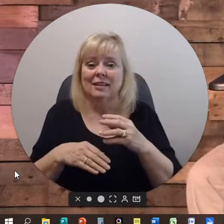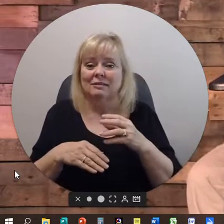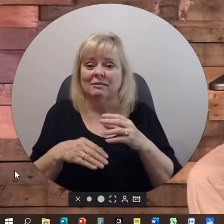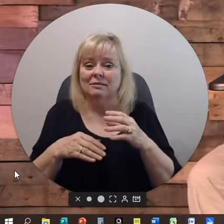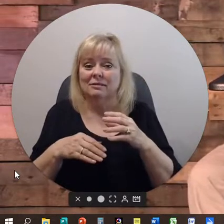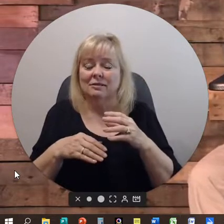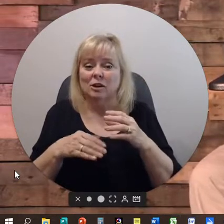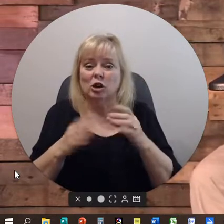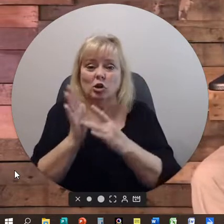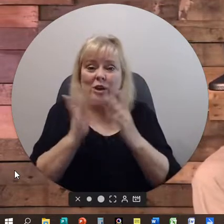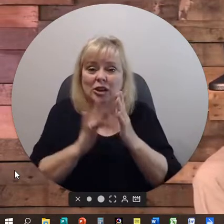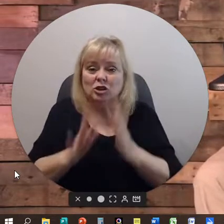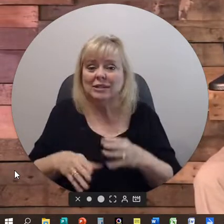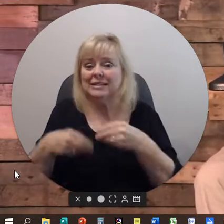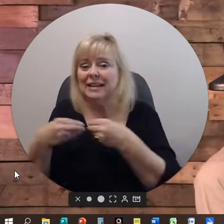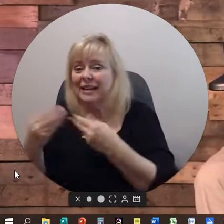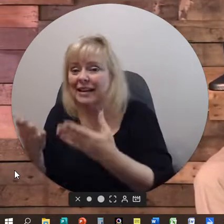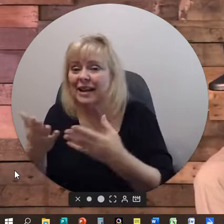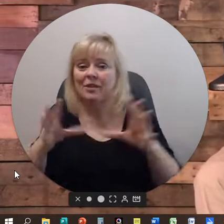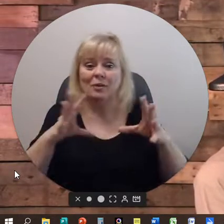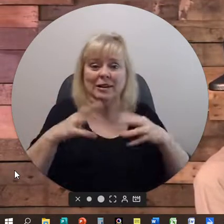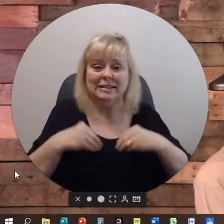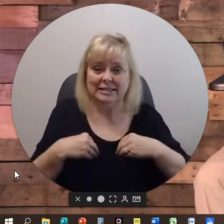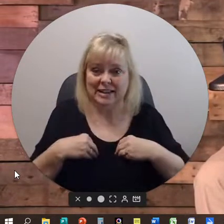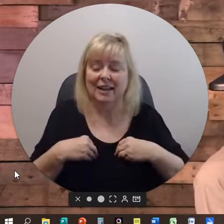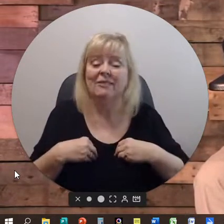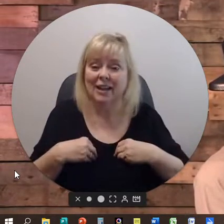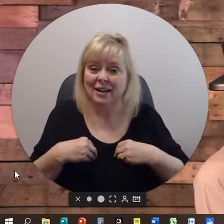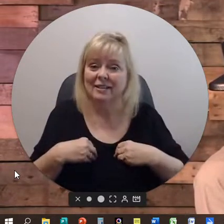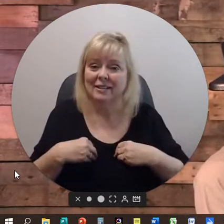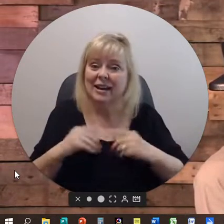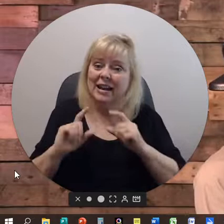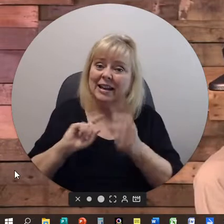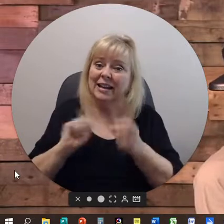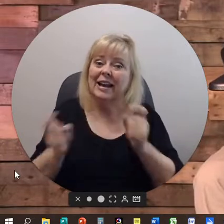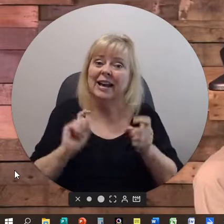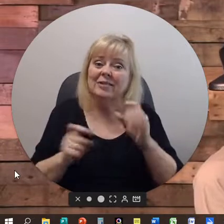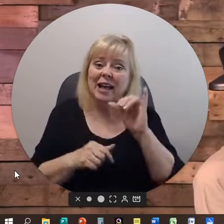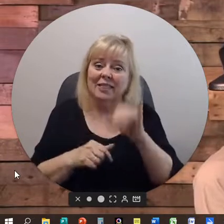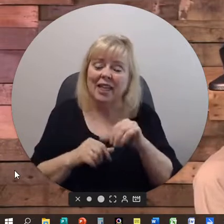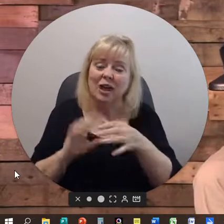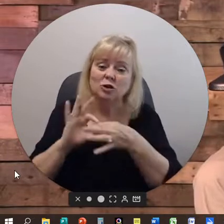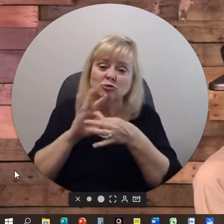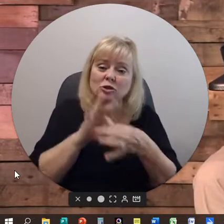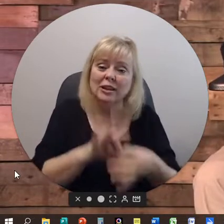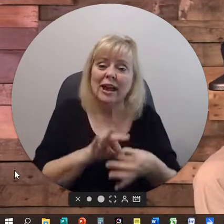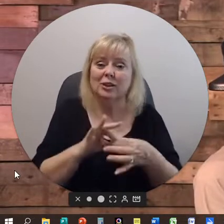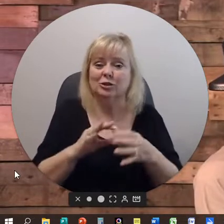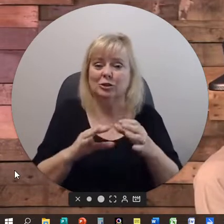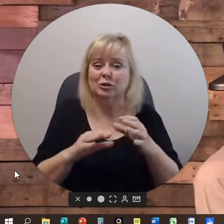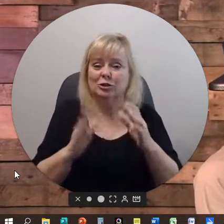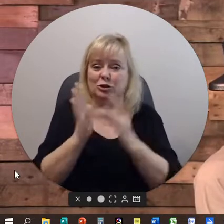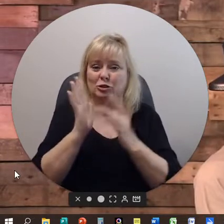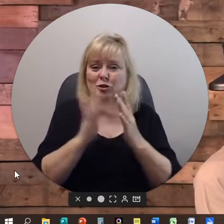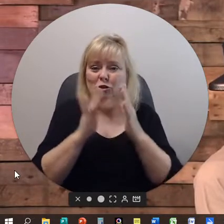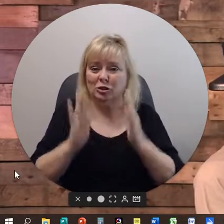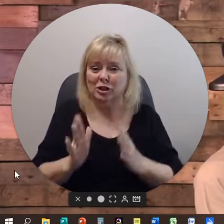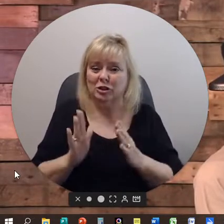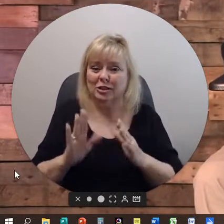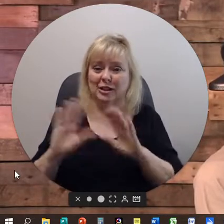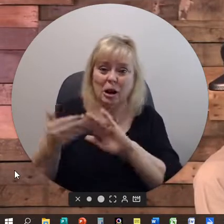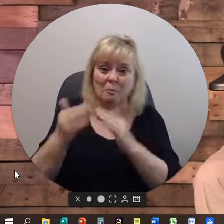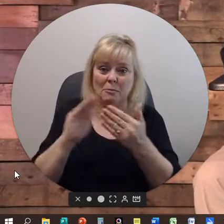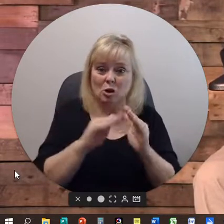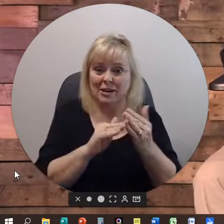sharing together in Christian community, we're told, is directly related to the growth of their numbers. And there's a lesson